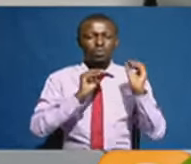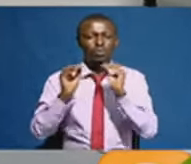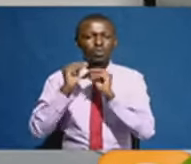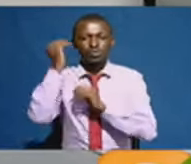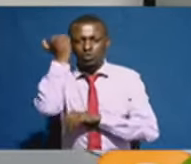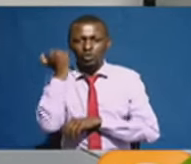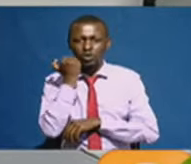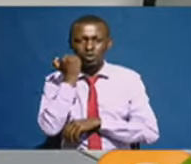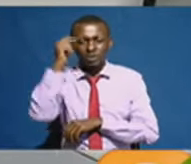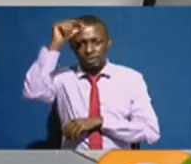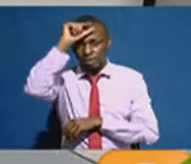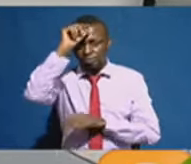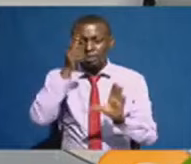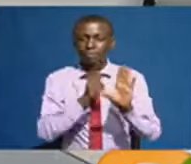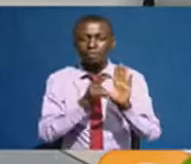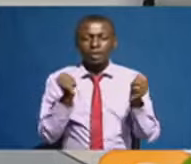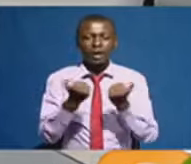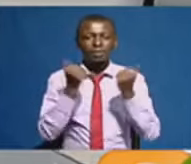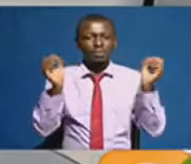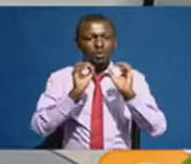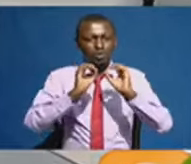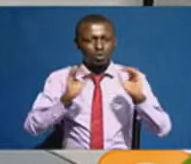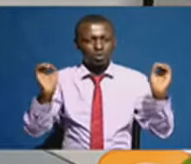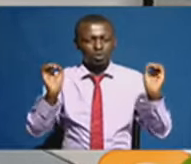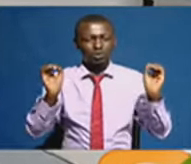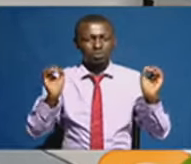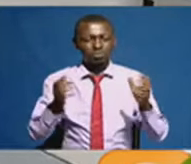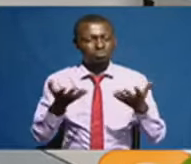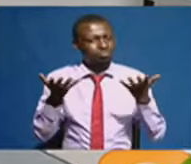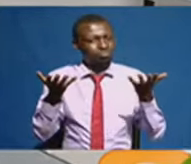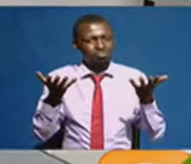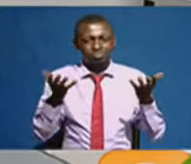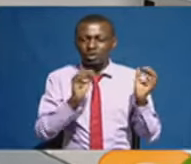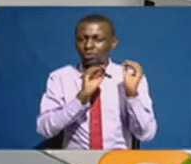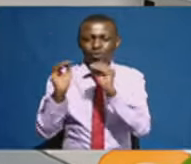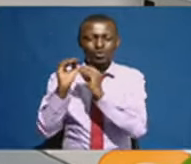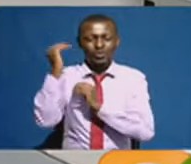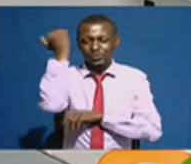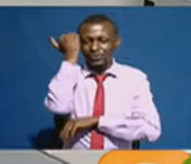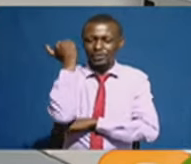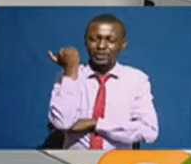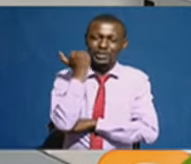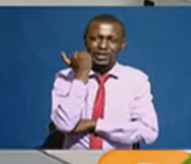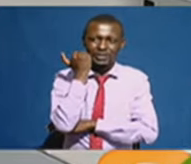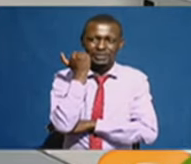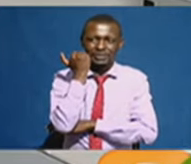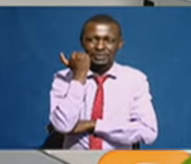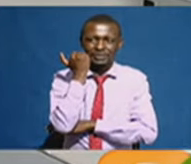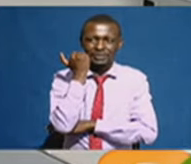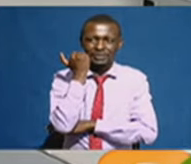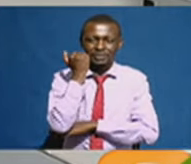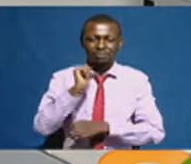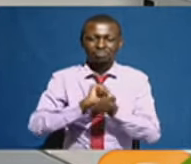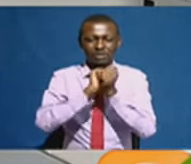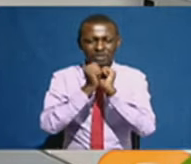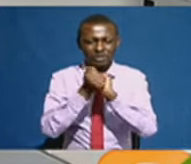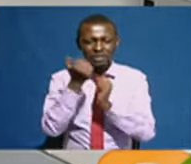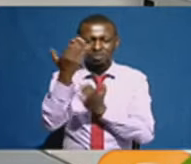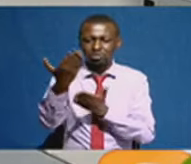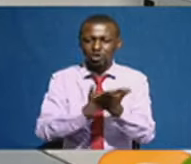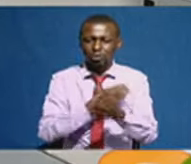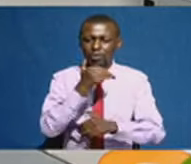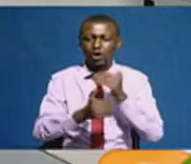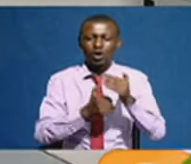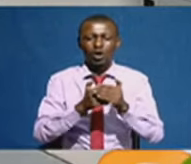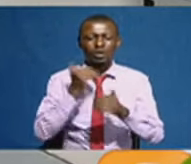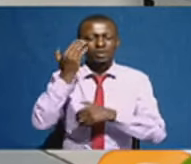government participation didn't happen, government go to court and undo this whole document, rather